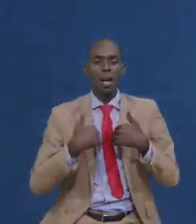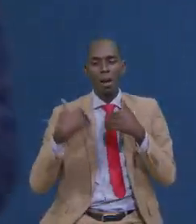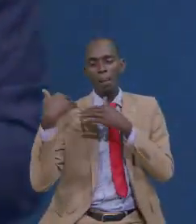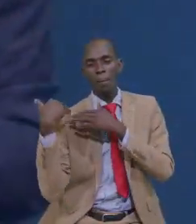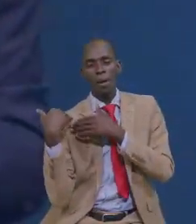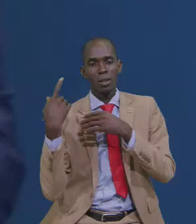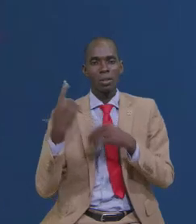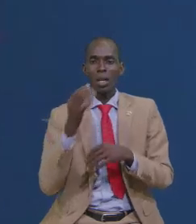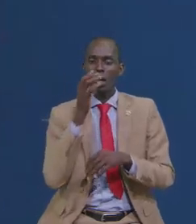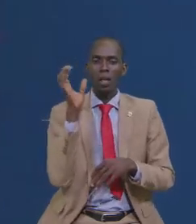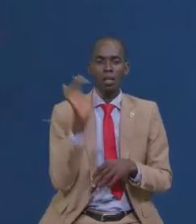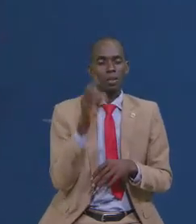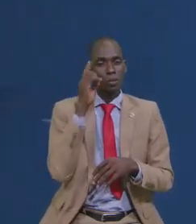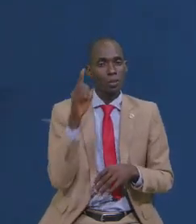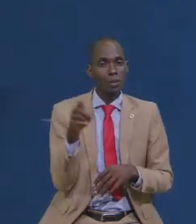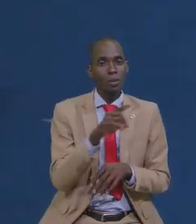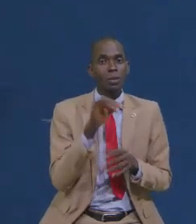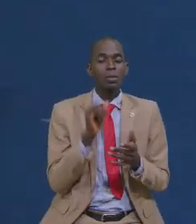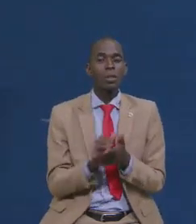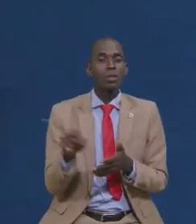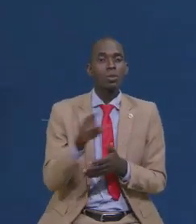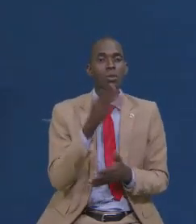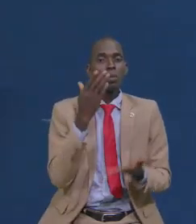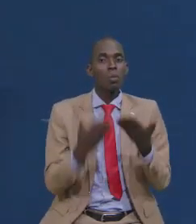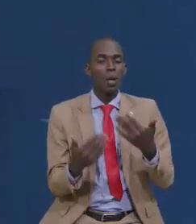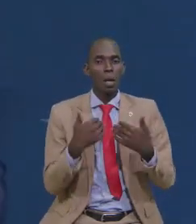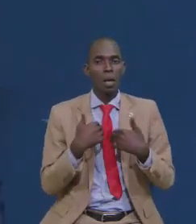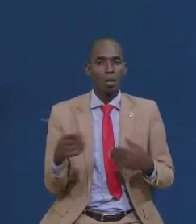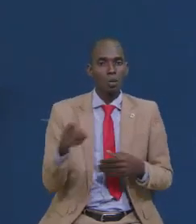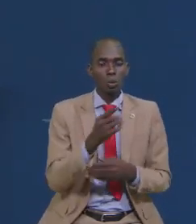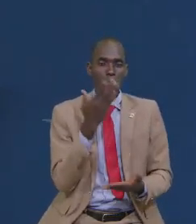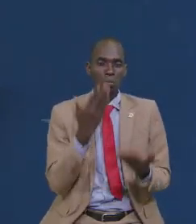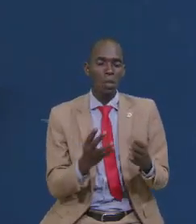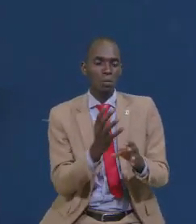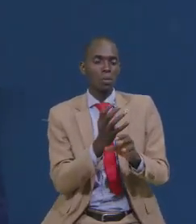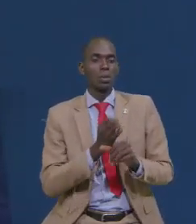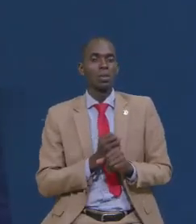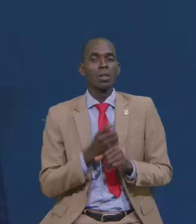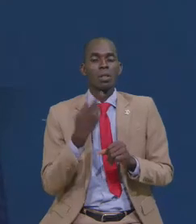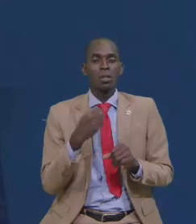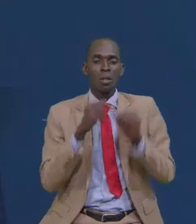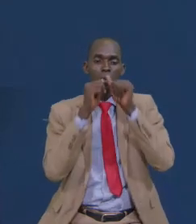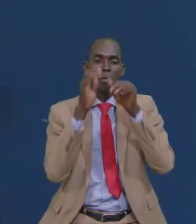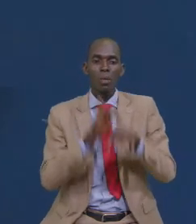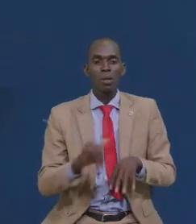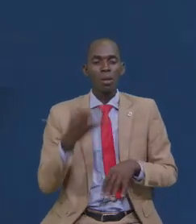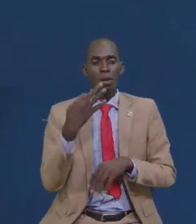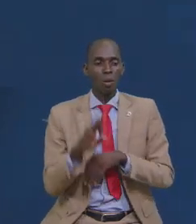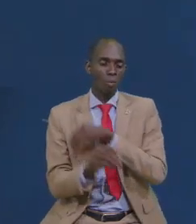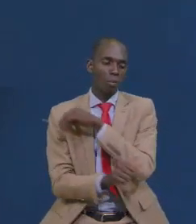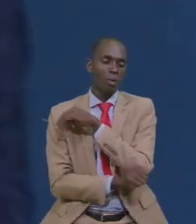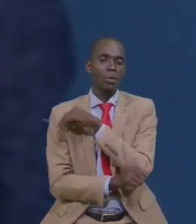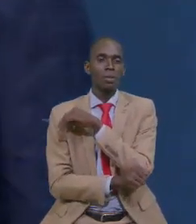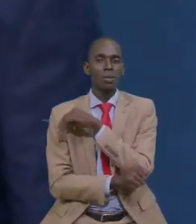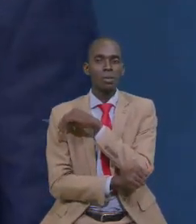you, that you might have, that you might possess the blessing of Abraham. You're